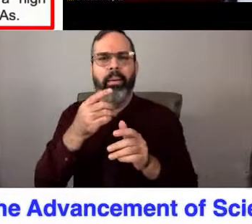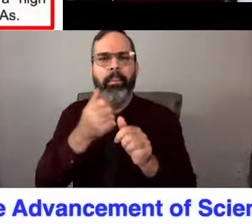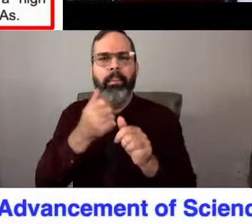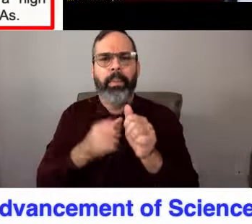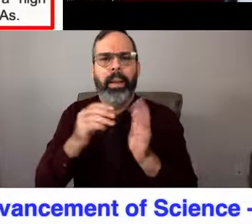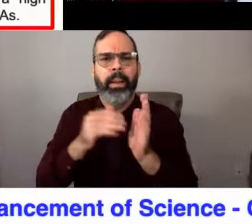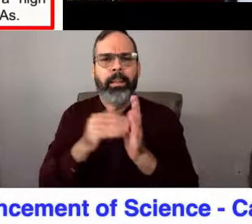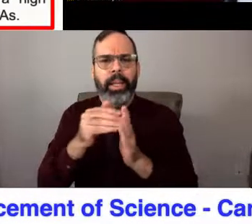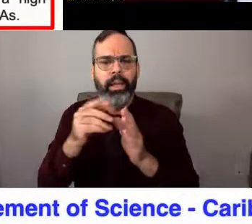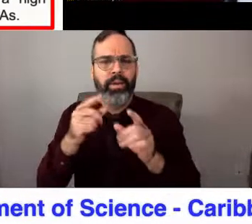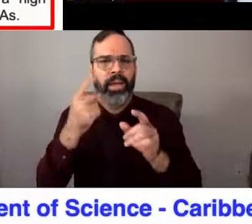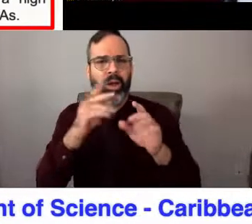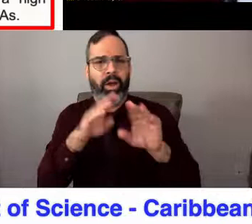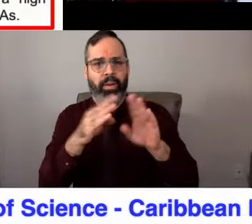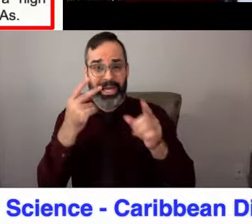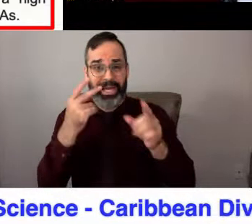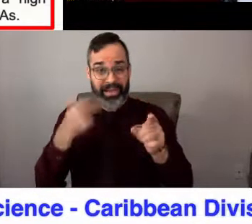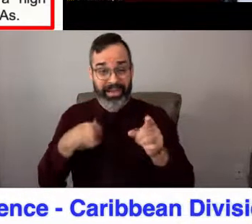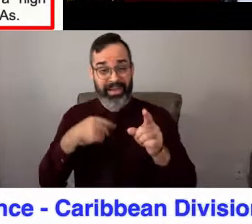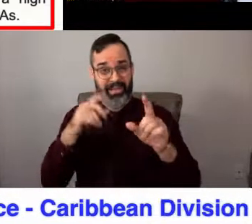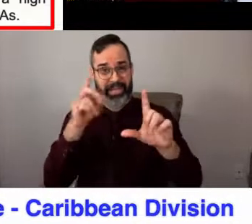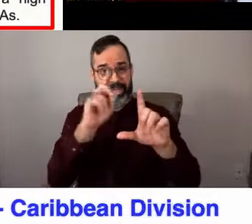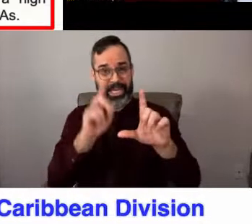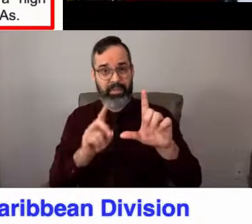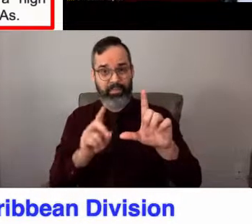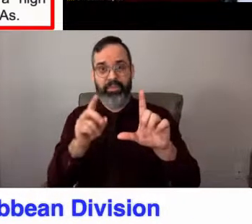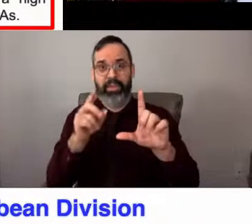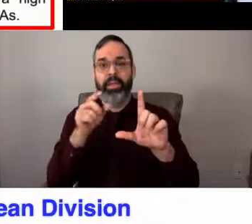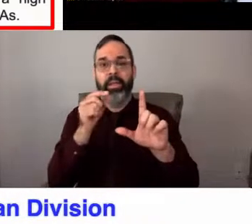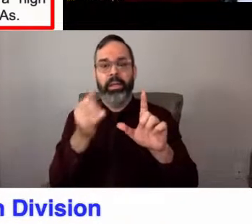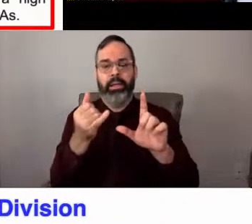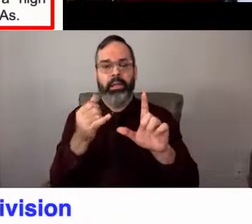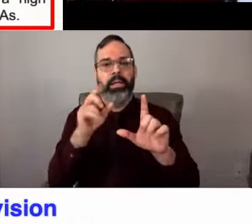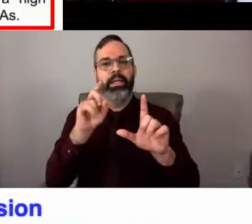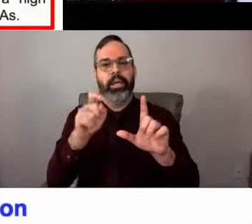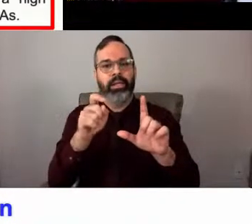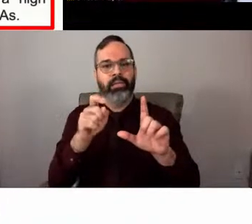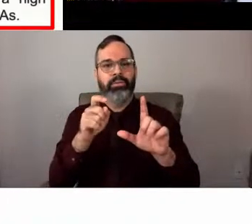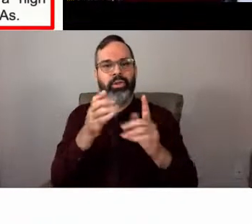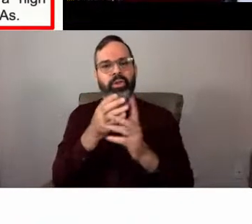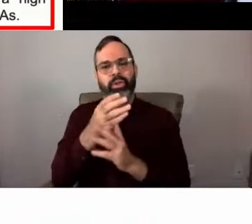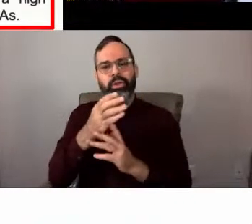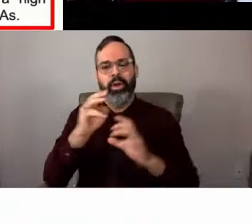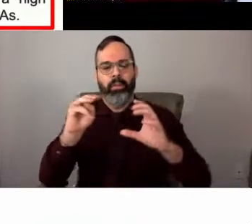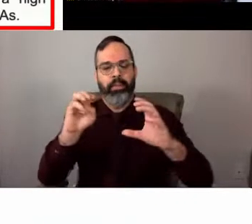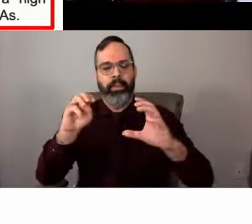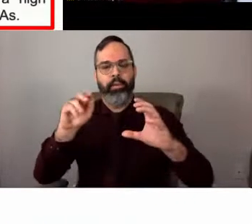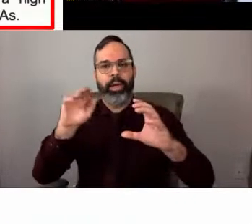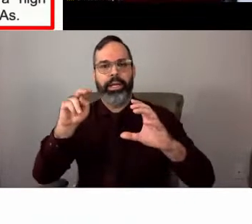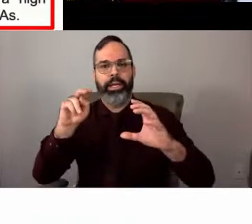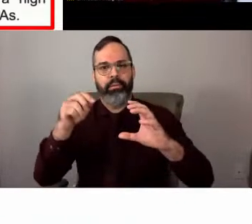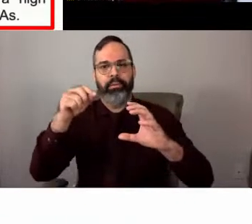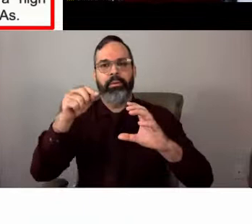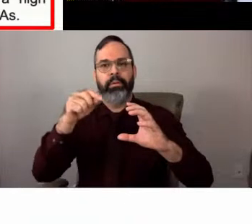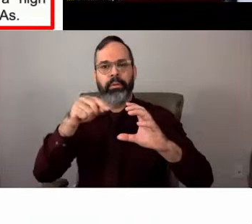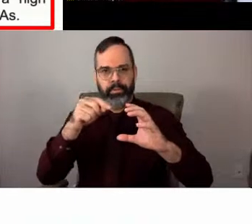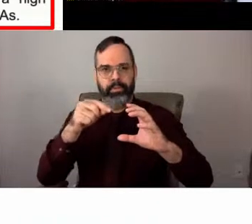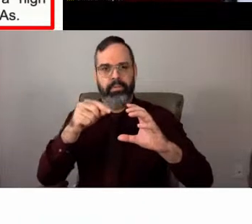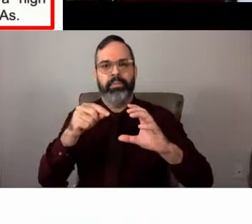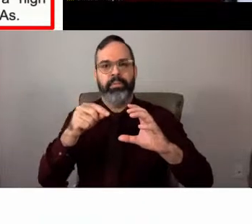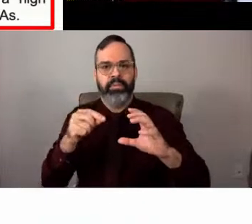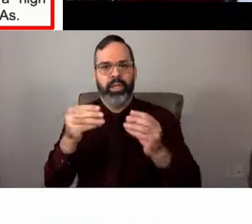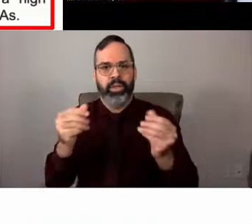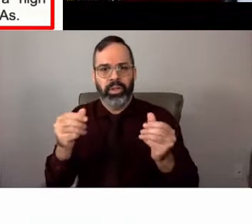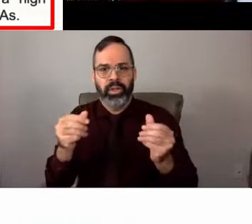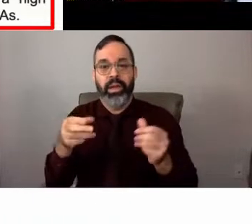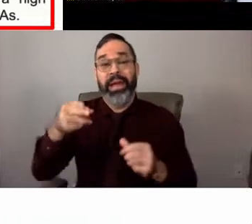can see here, we have a diagram of the current that goes through the membrane of our astrocytes. When we use normal solution that has high calcium